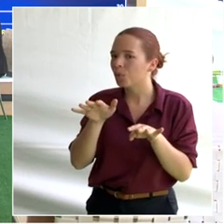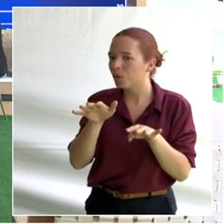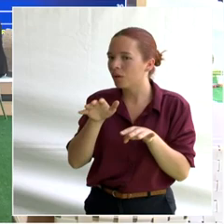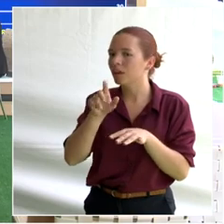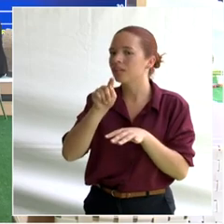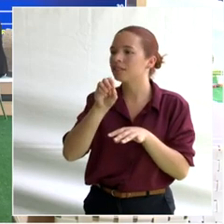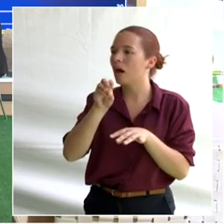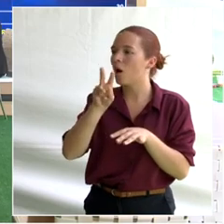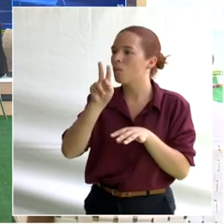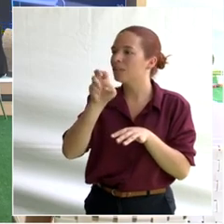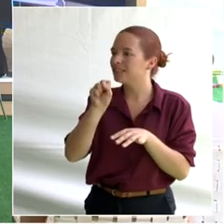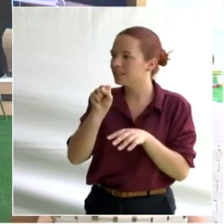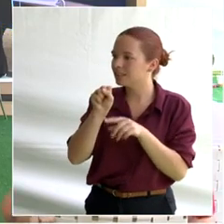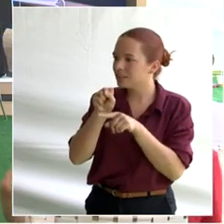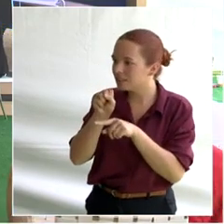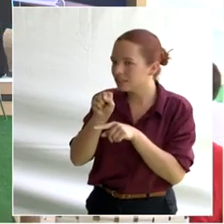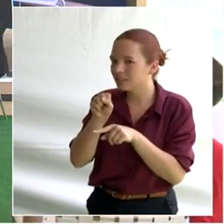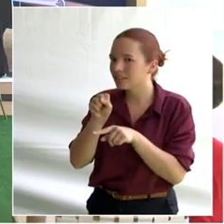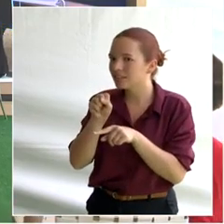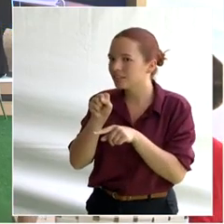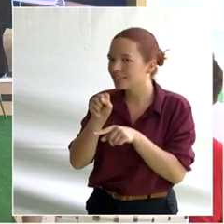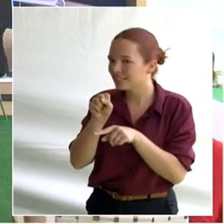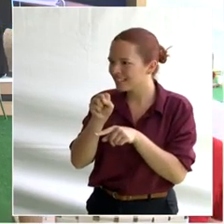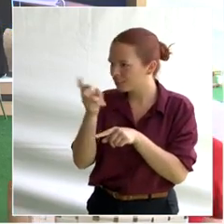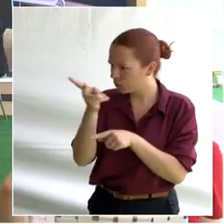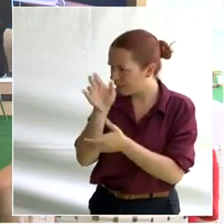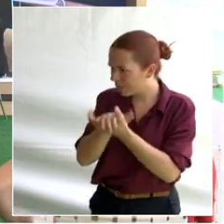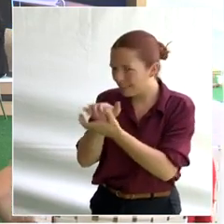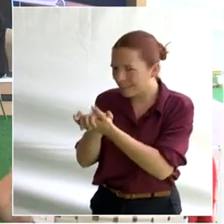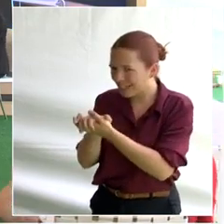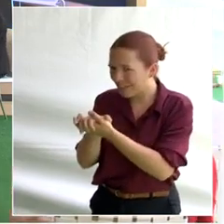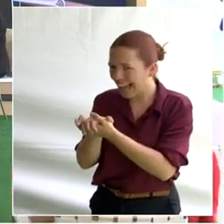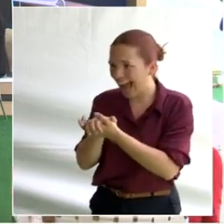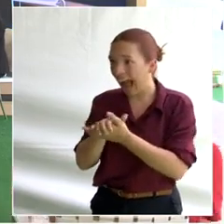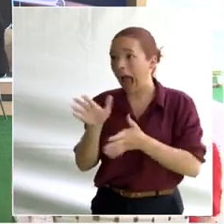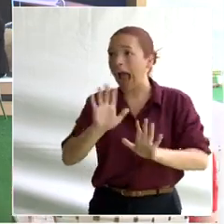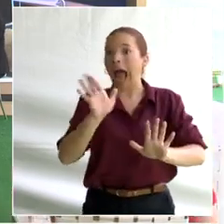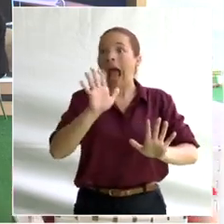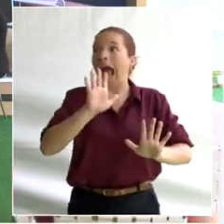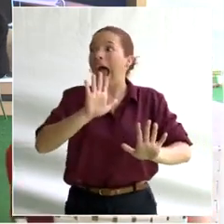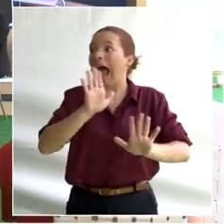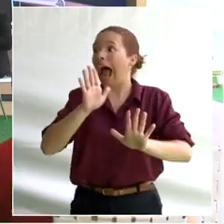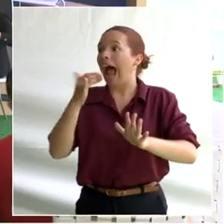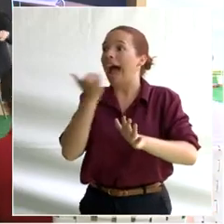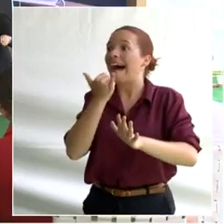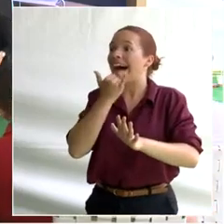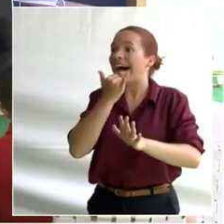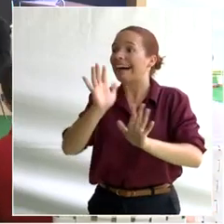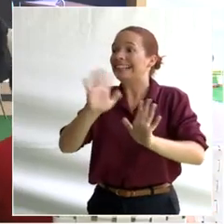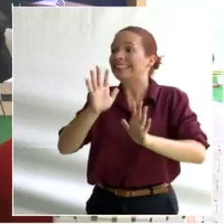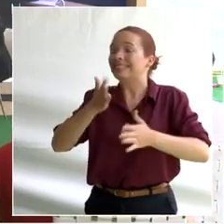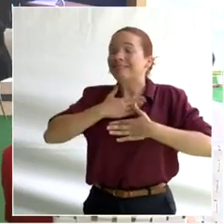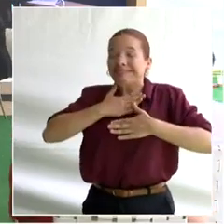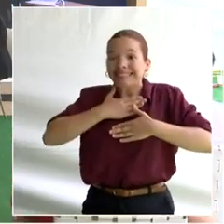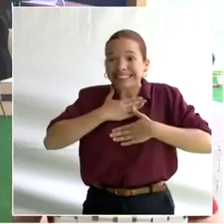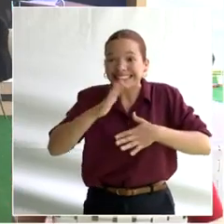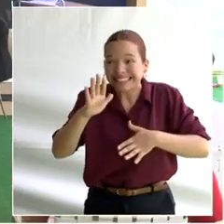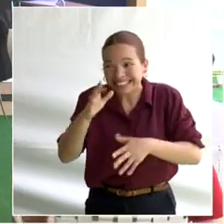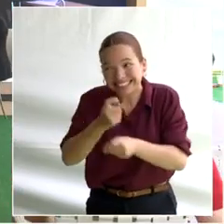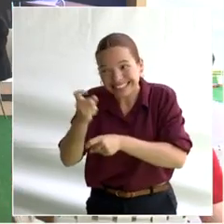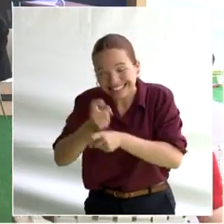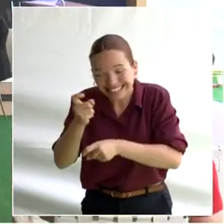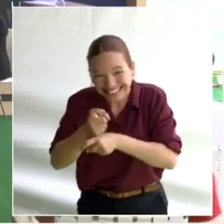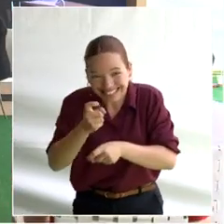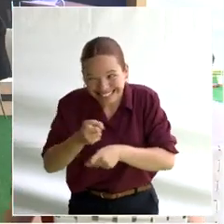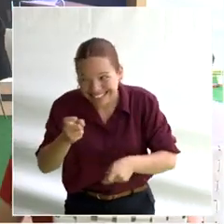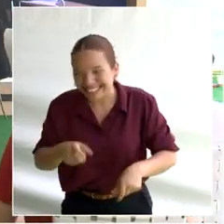and wife? No. Just asking. Come on up and help us pick some chips out. They're celebrating their honeymoon in